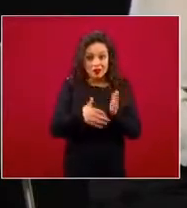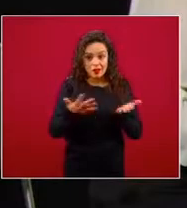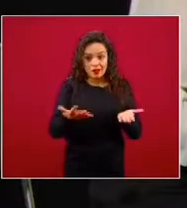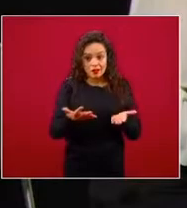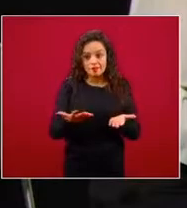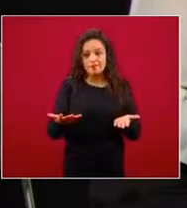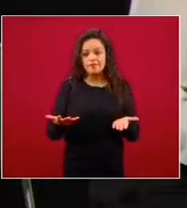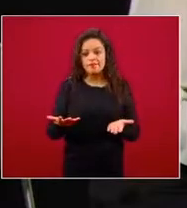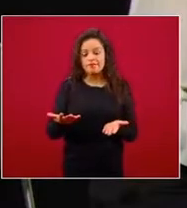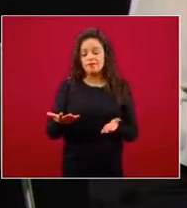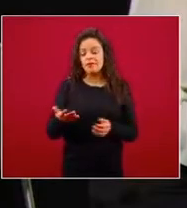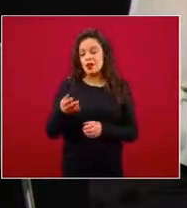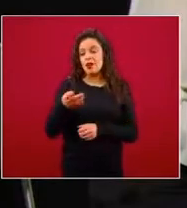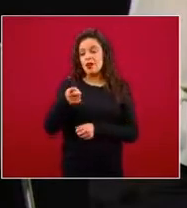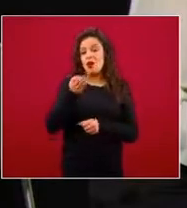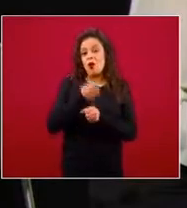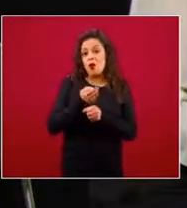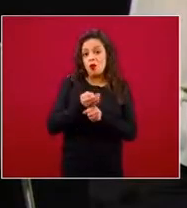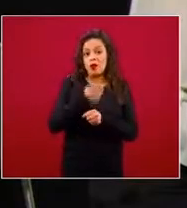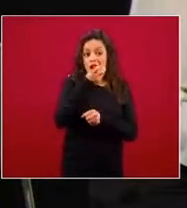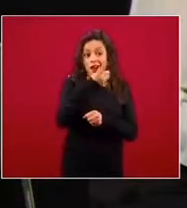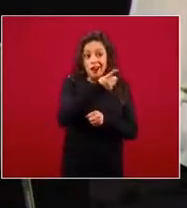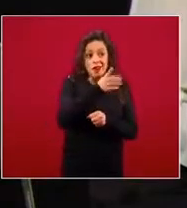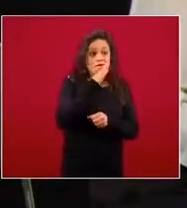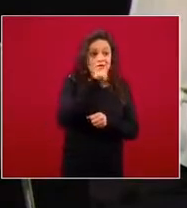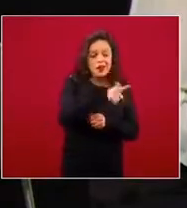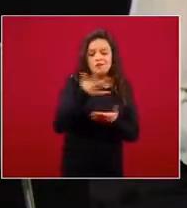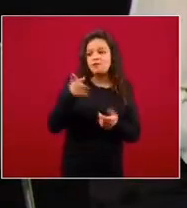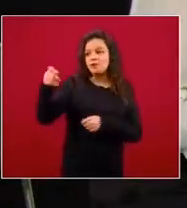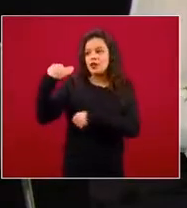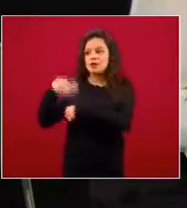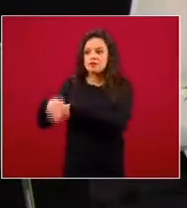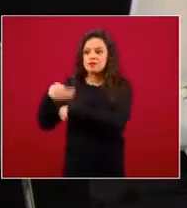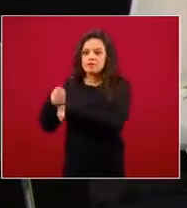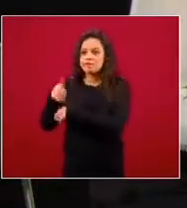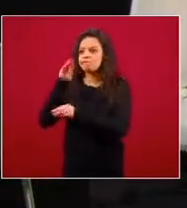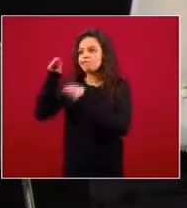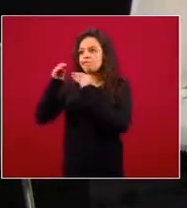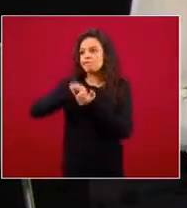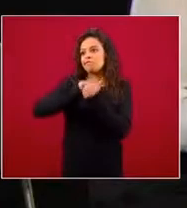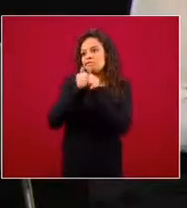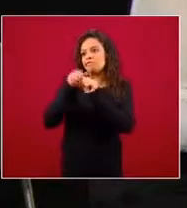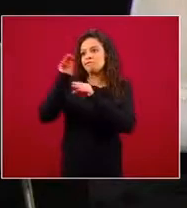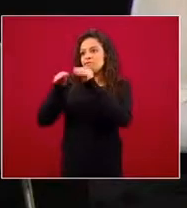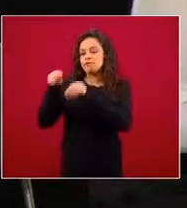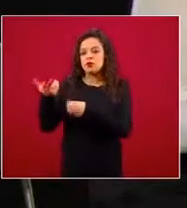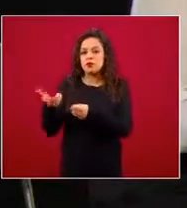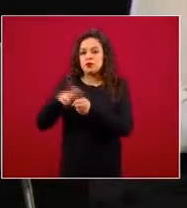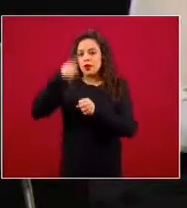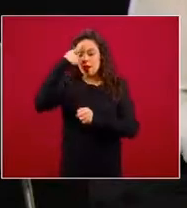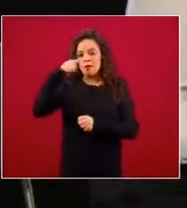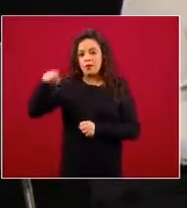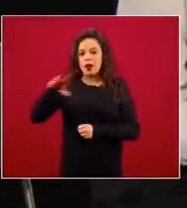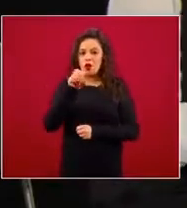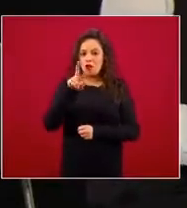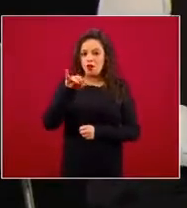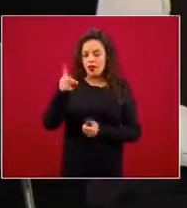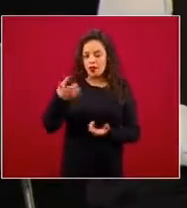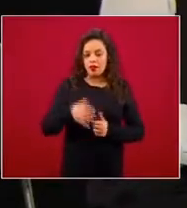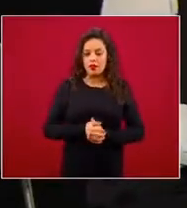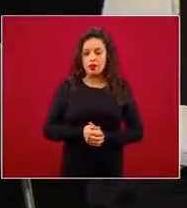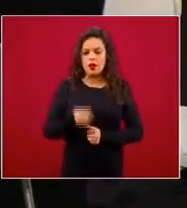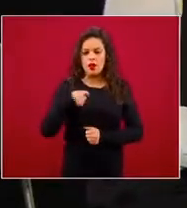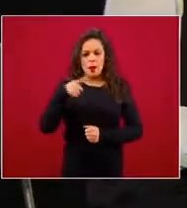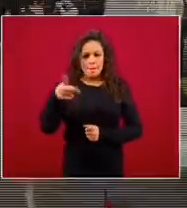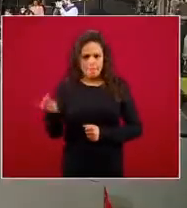on temporary hospitals. That's one question for you, sir. And Madam Governor, are you thinking about